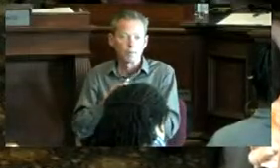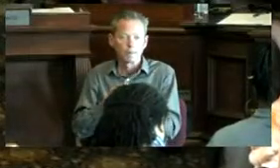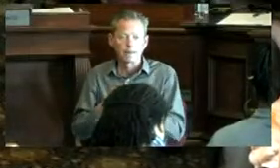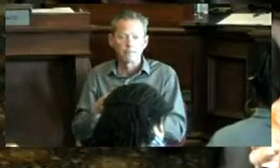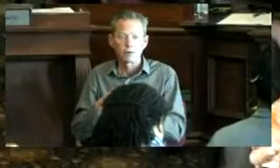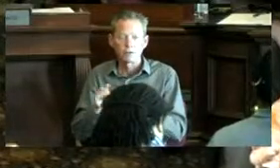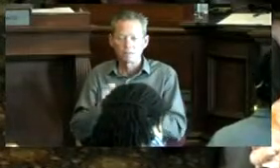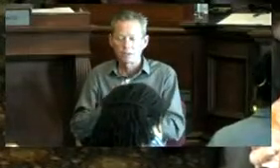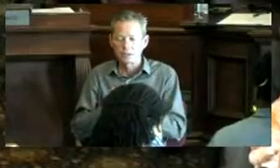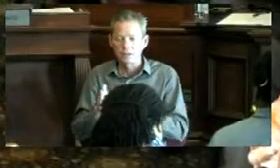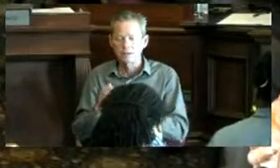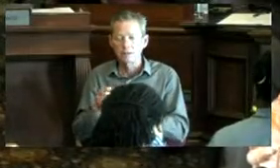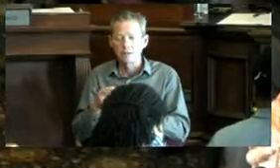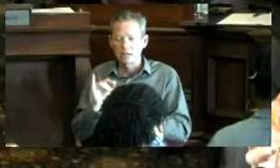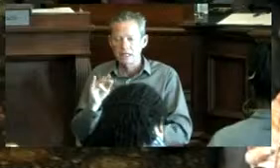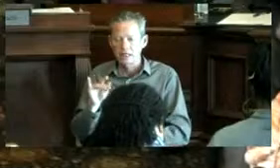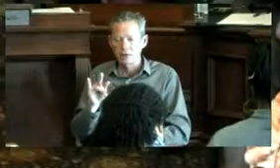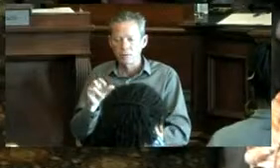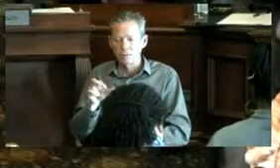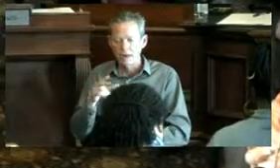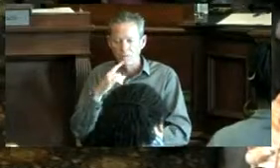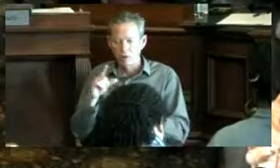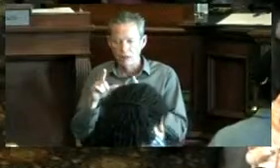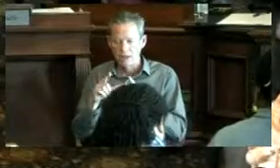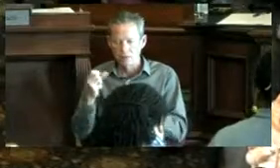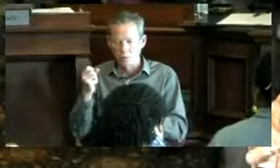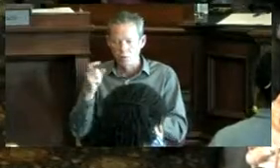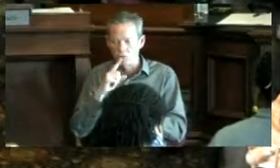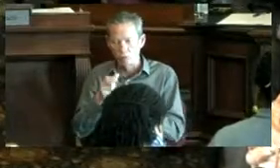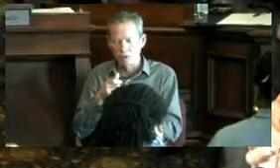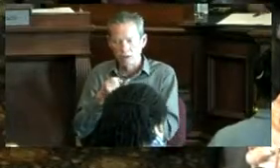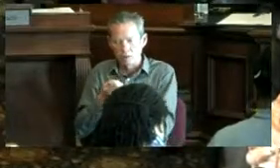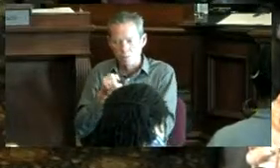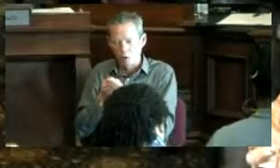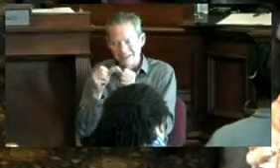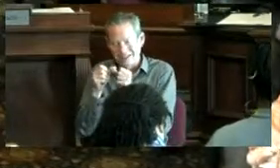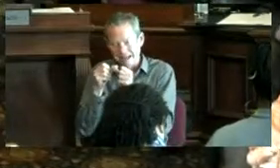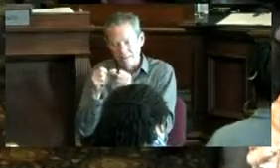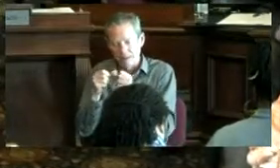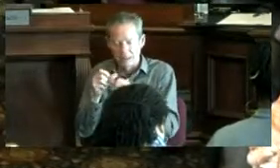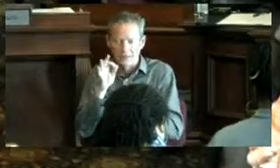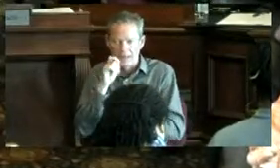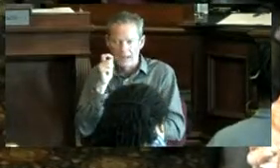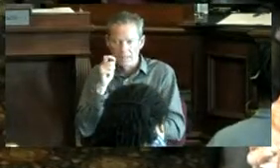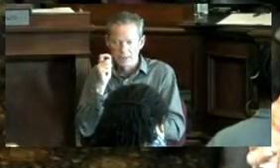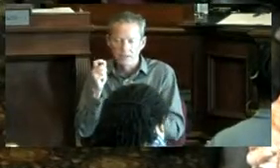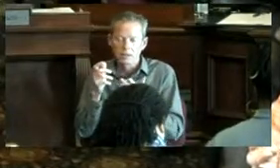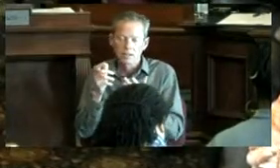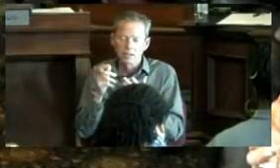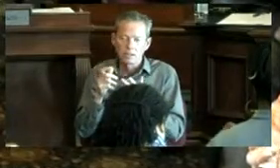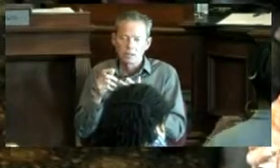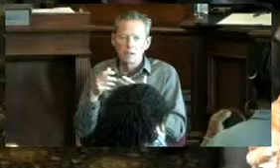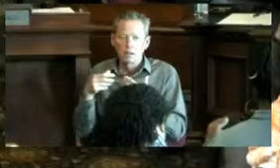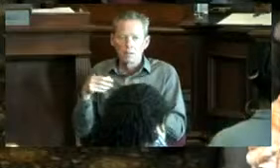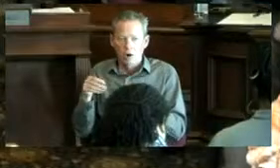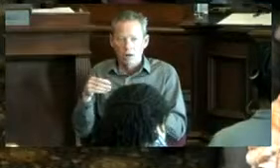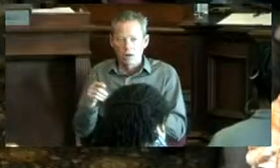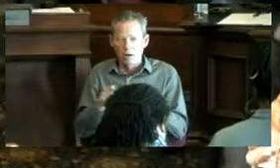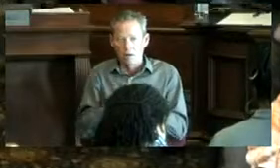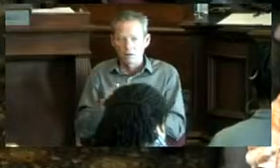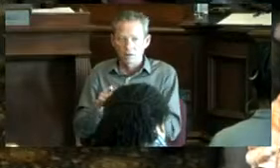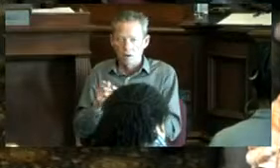business incubator for license holders to really support sustainability in the cannabis market. And then lastly, we want to continue to